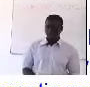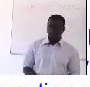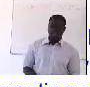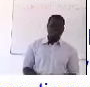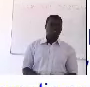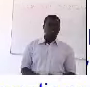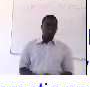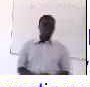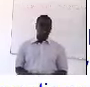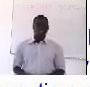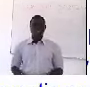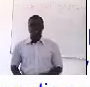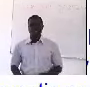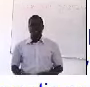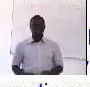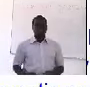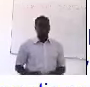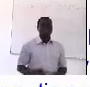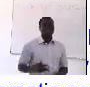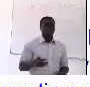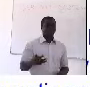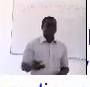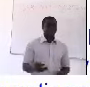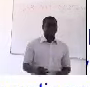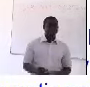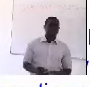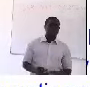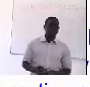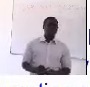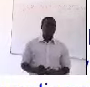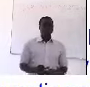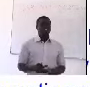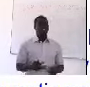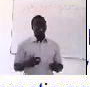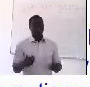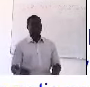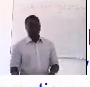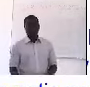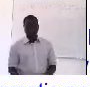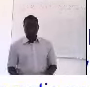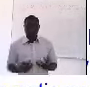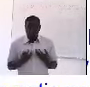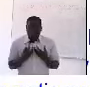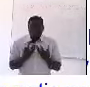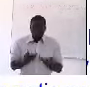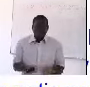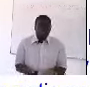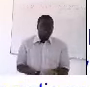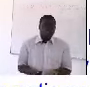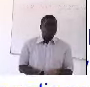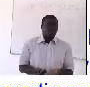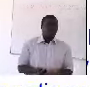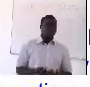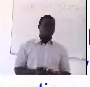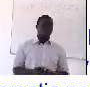controls activities which are mainly voluntary. Like for instance,